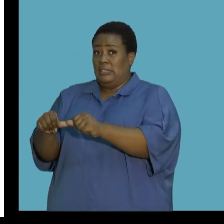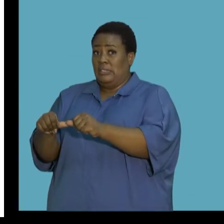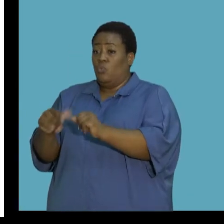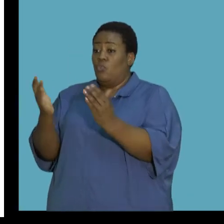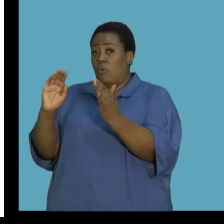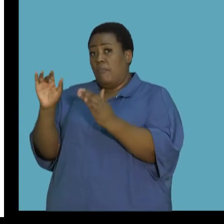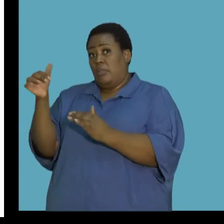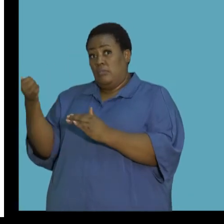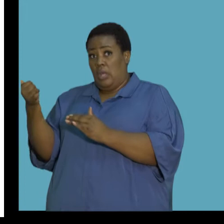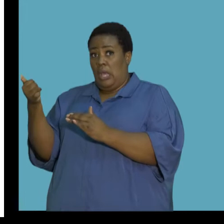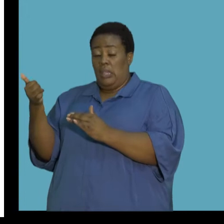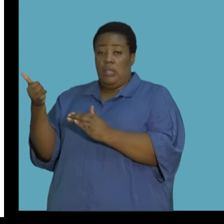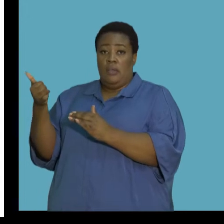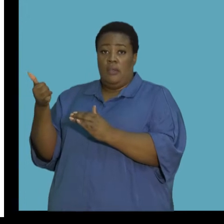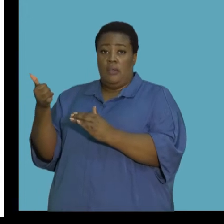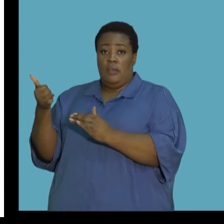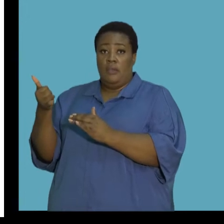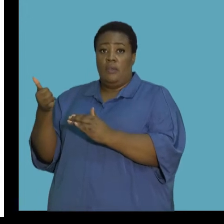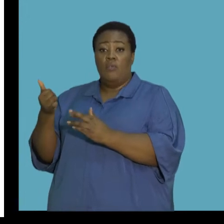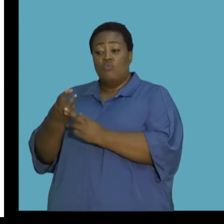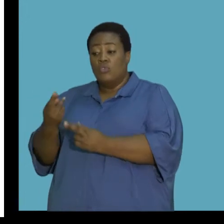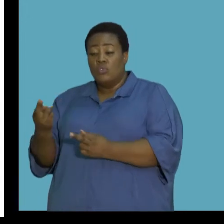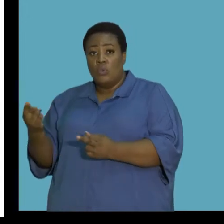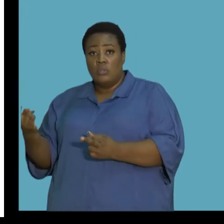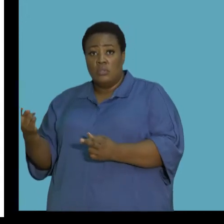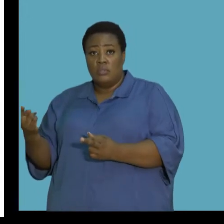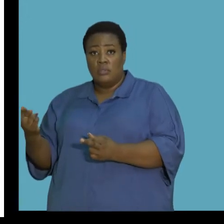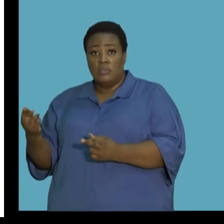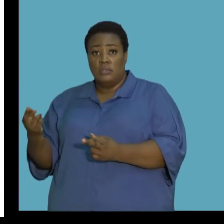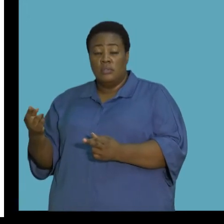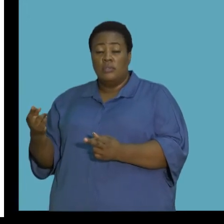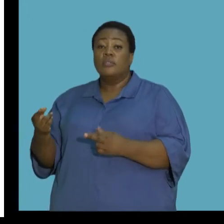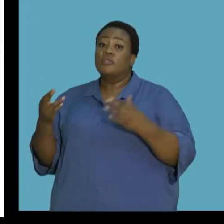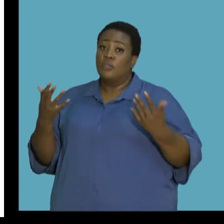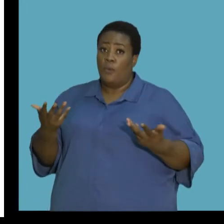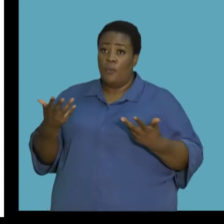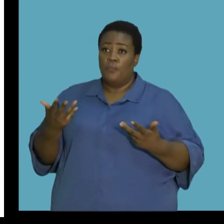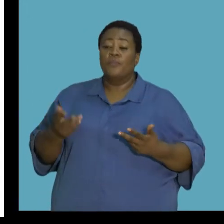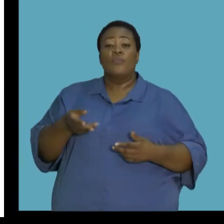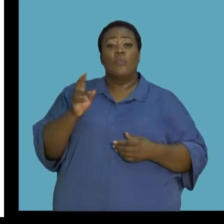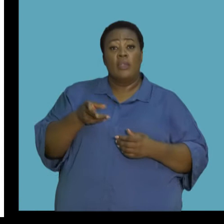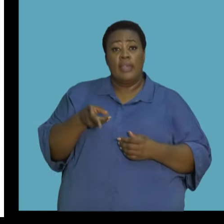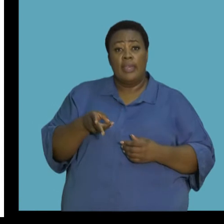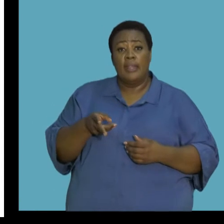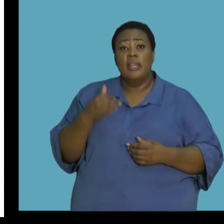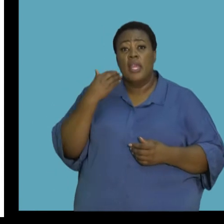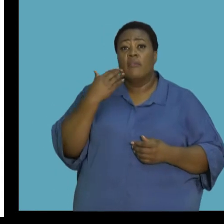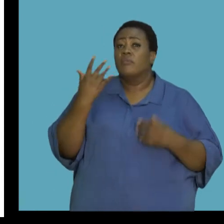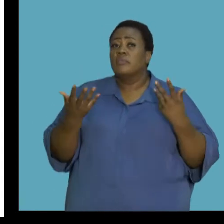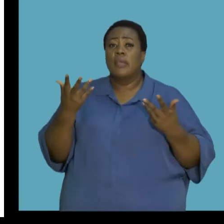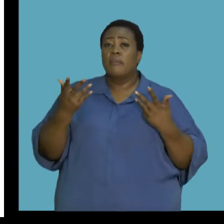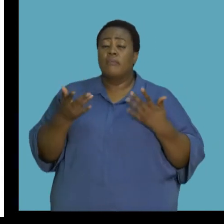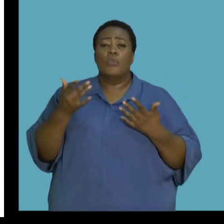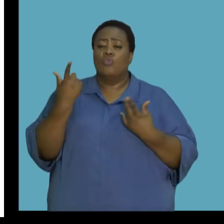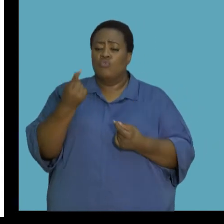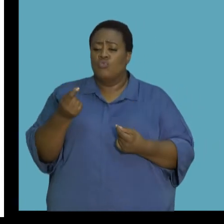other reputable sources? Is the data presented based on repeatable processes? So essentially,